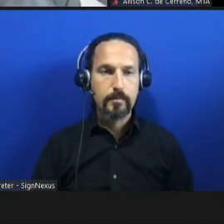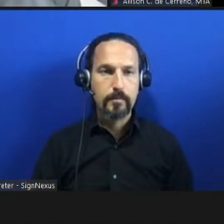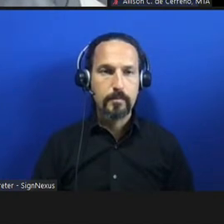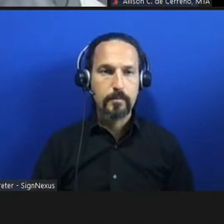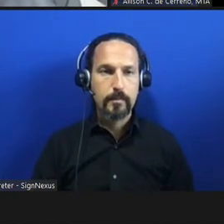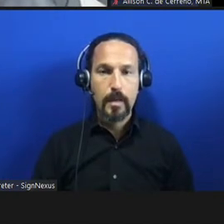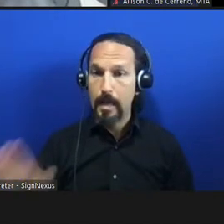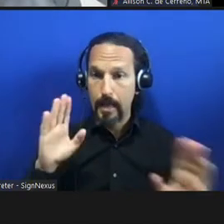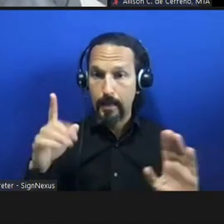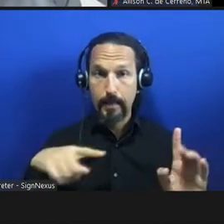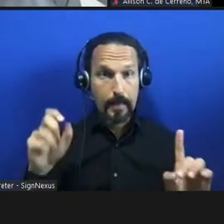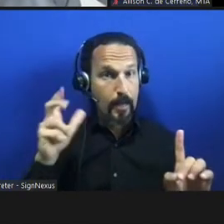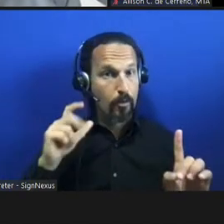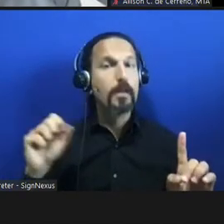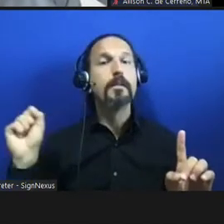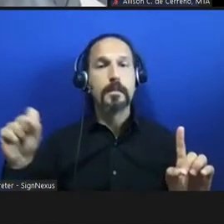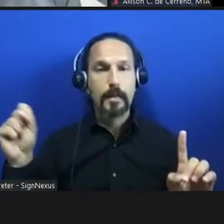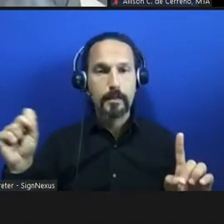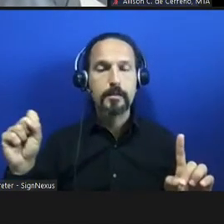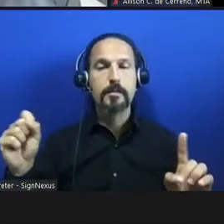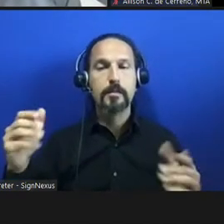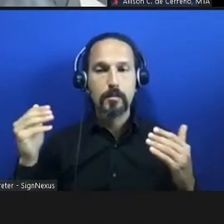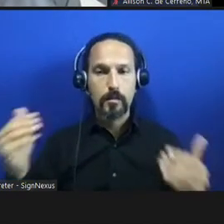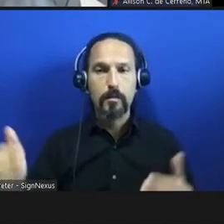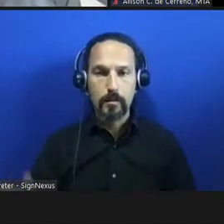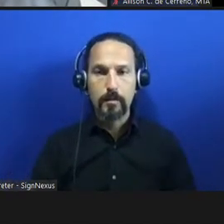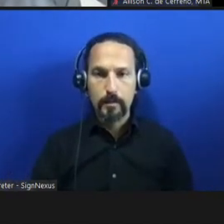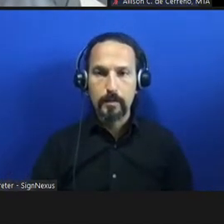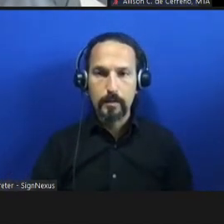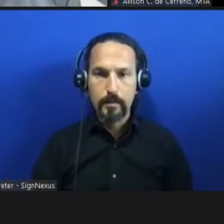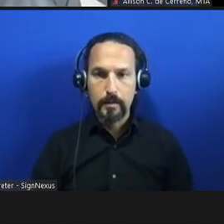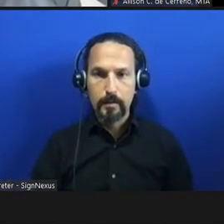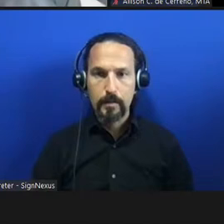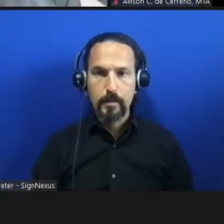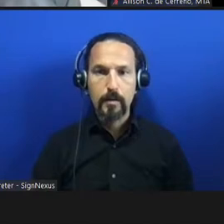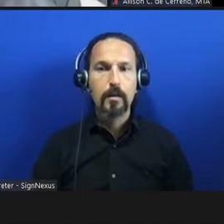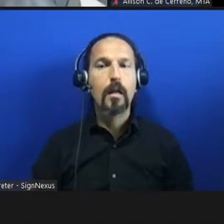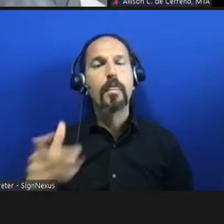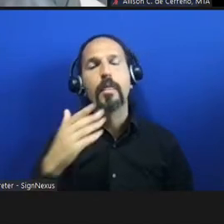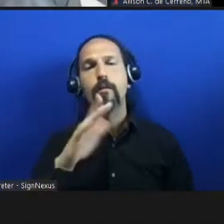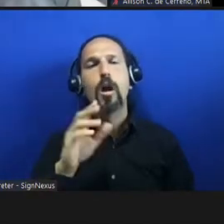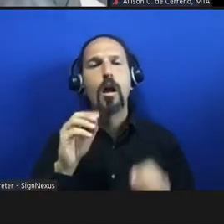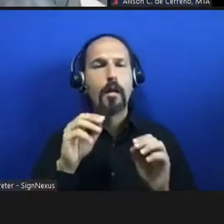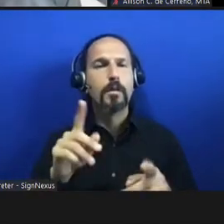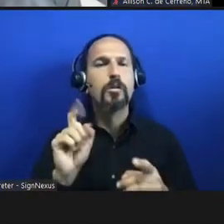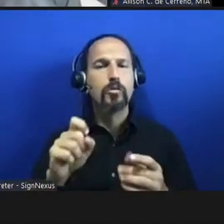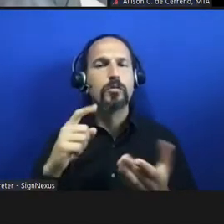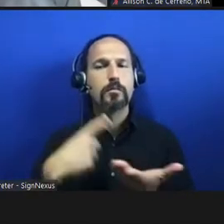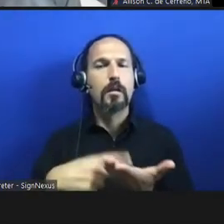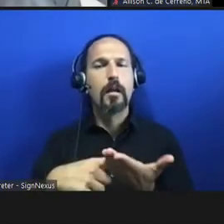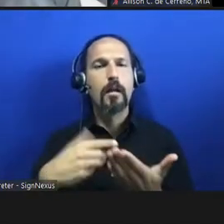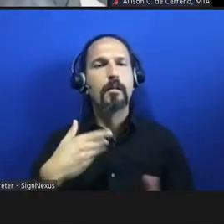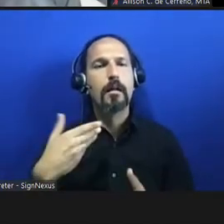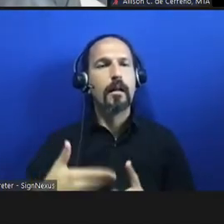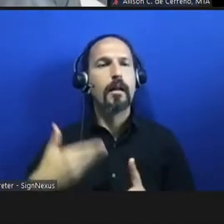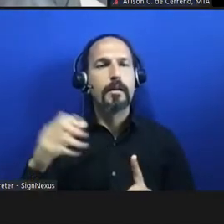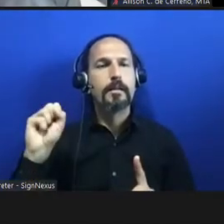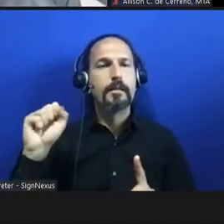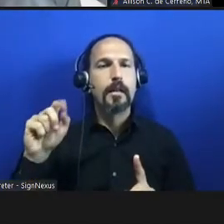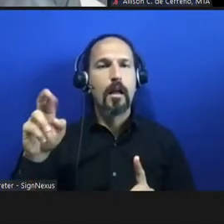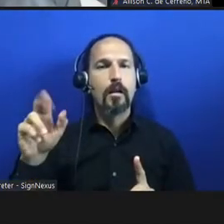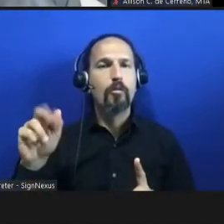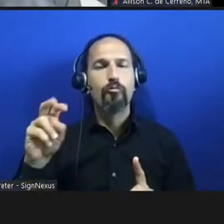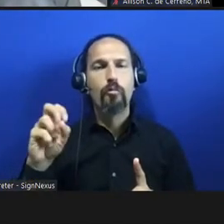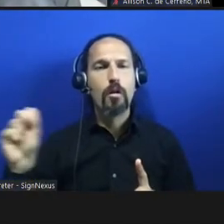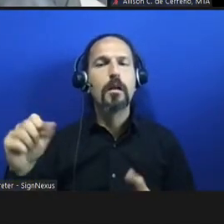hey can you hear me yes we can please proceed thank you so much for the opportunity to speak Sandra Voss and I'm a resident of